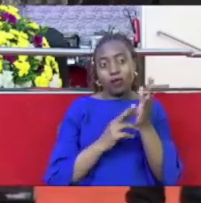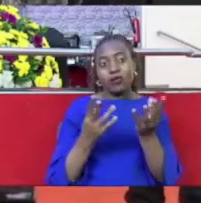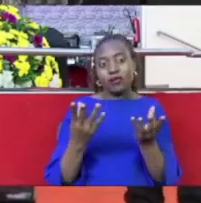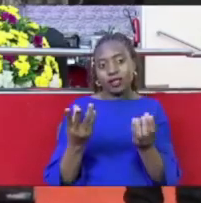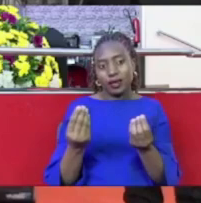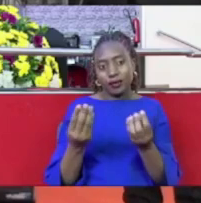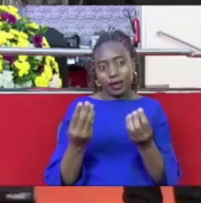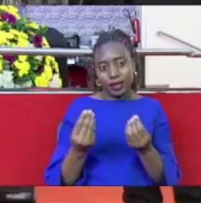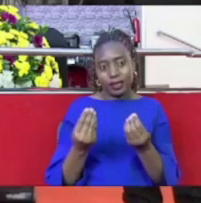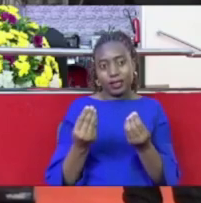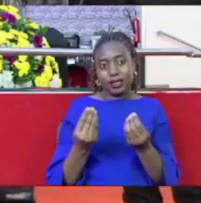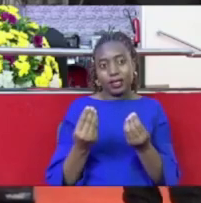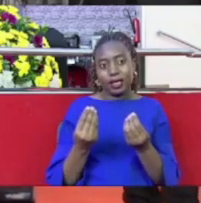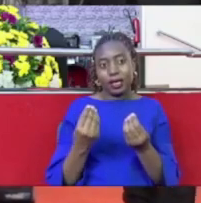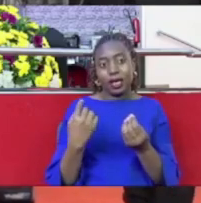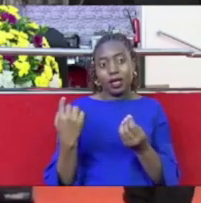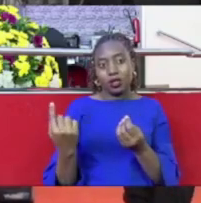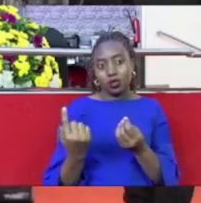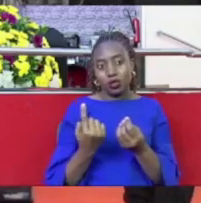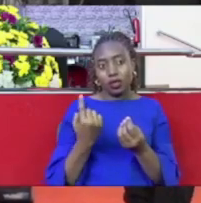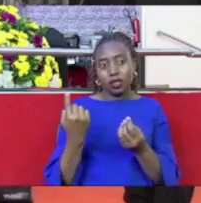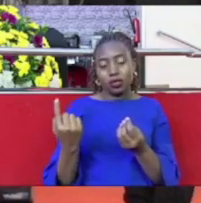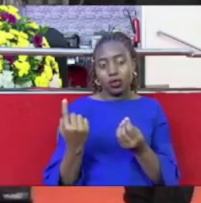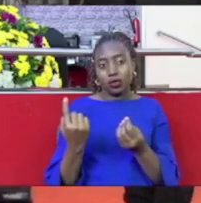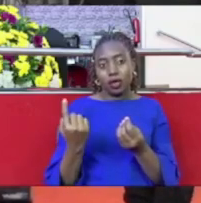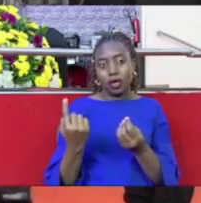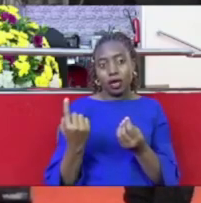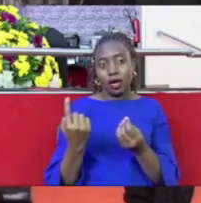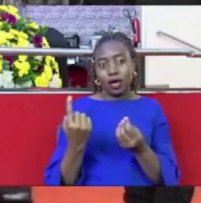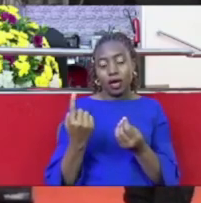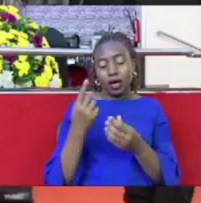unyenyekevu. Solitude, kuwa na upweke. Submission, kutii.